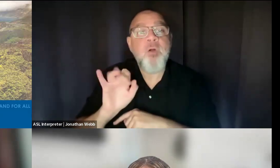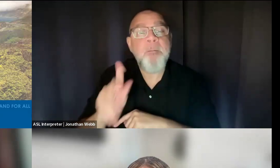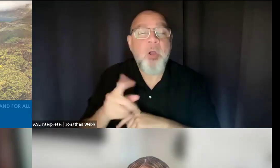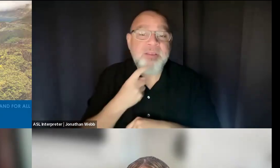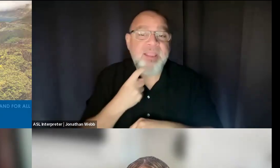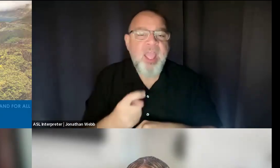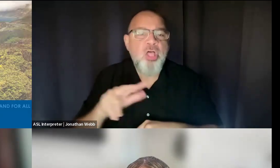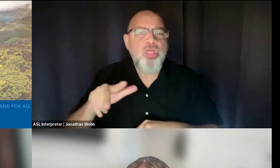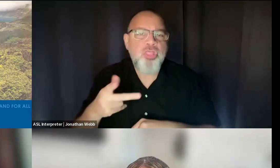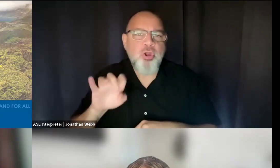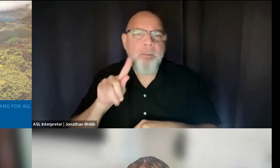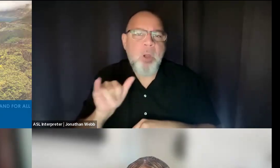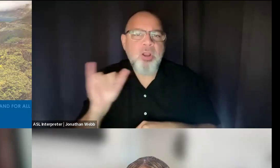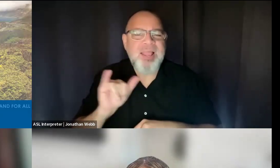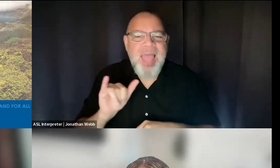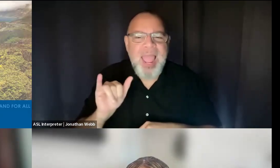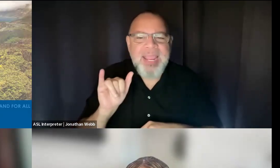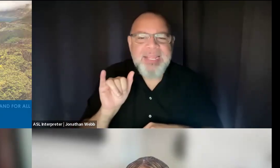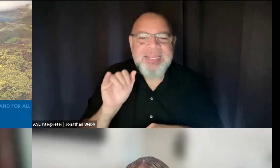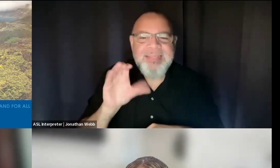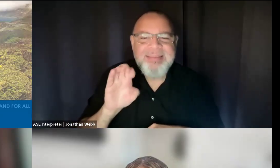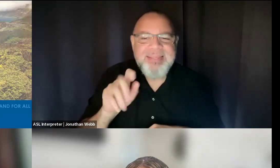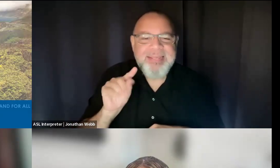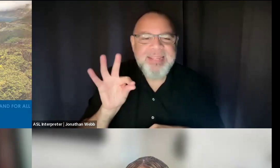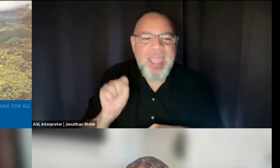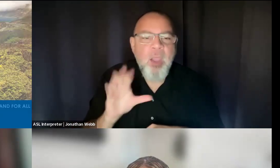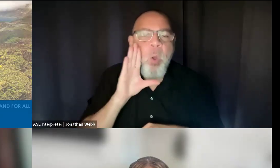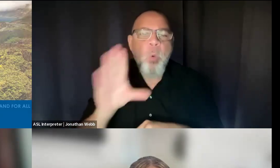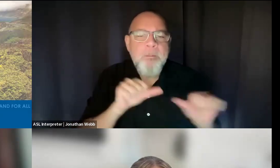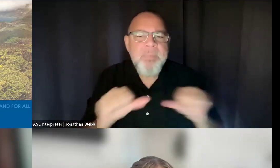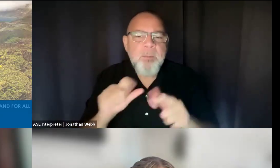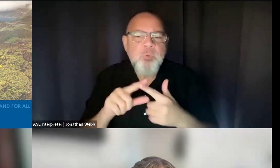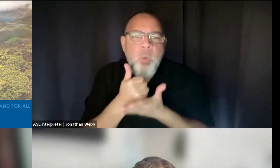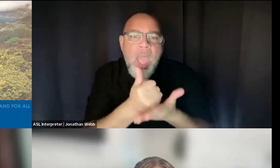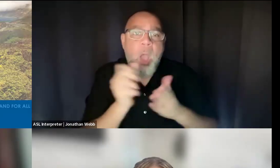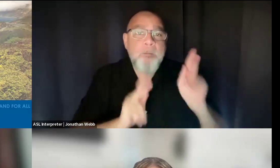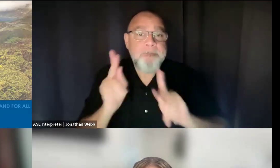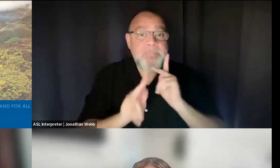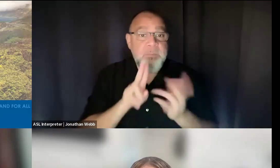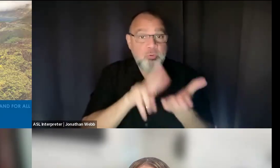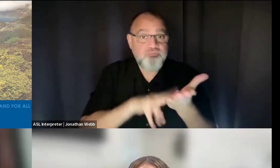like CTF's Get Connected call center be able to assist people in signing up for the Lifeline program?